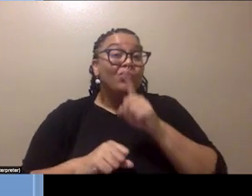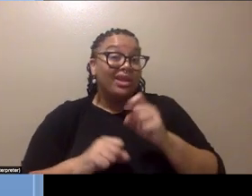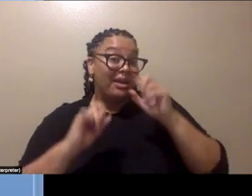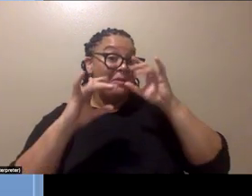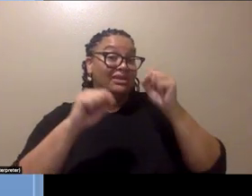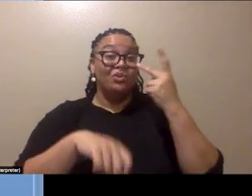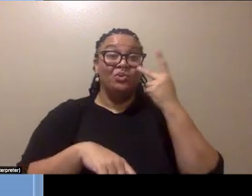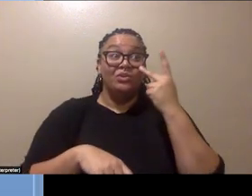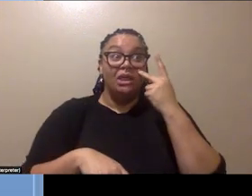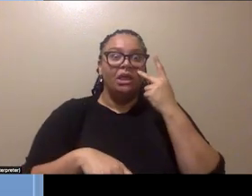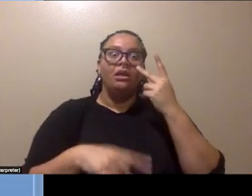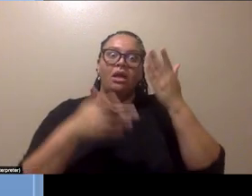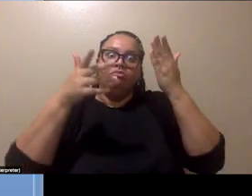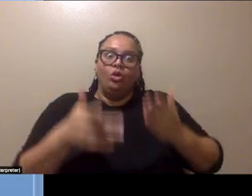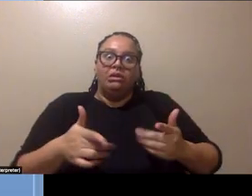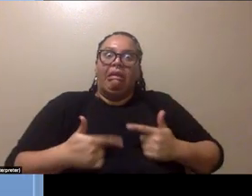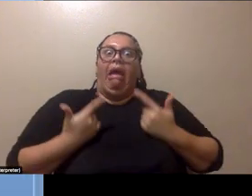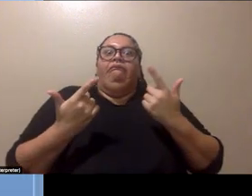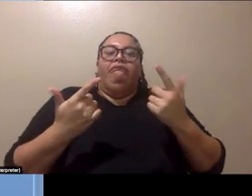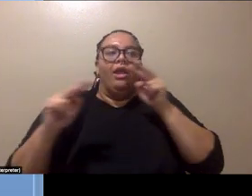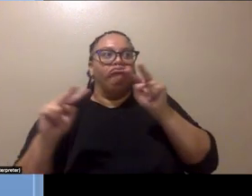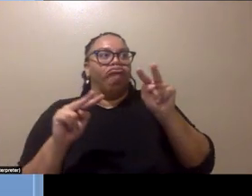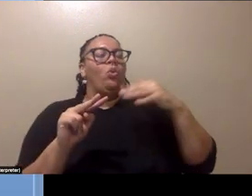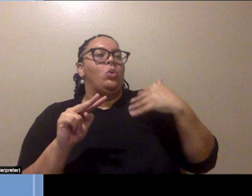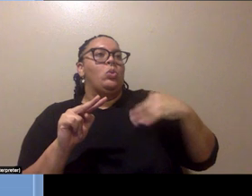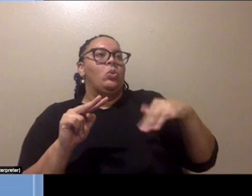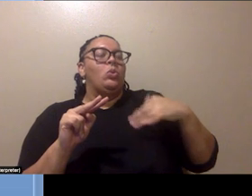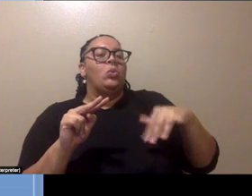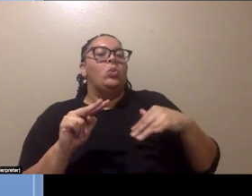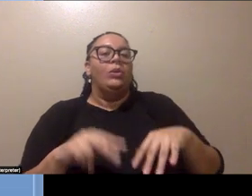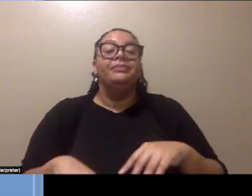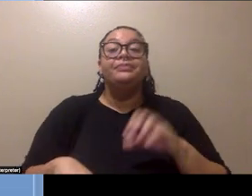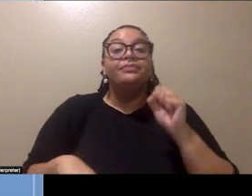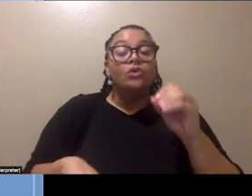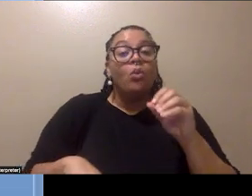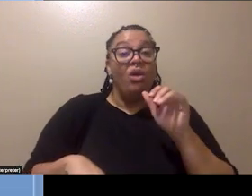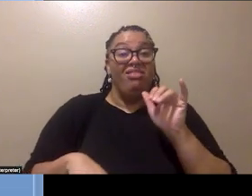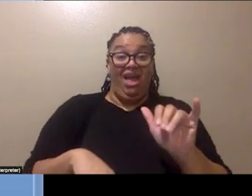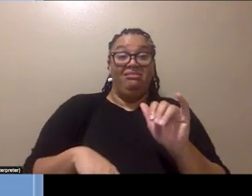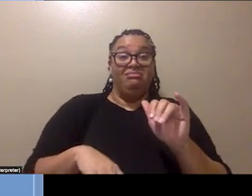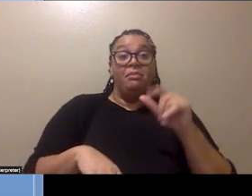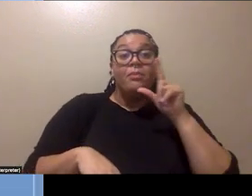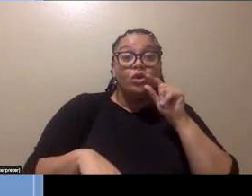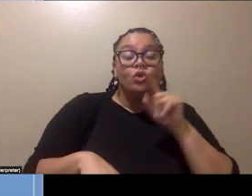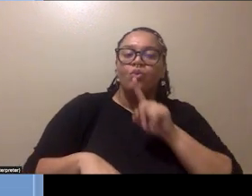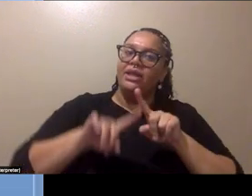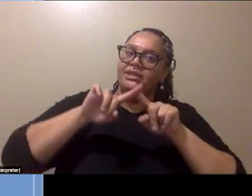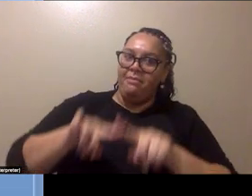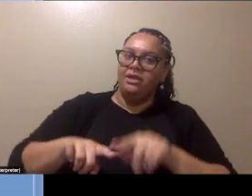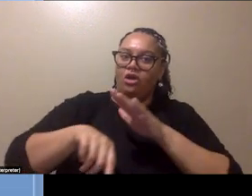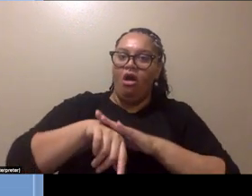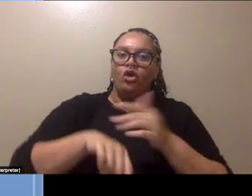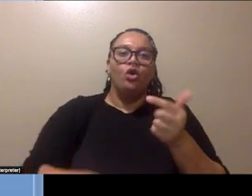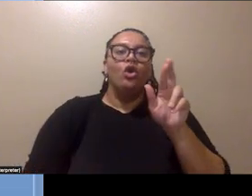really amazing structures to see in person. And they highly depend on snags for these granaries.